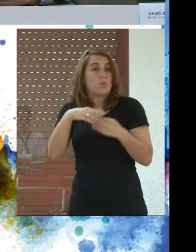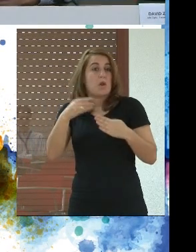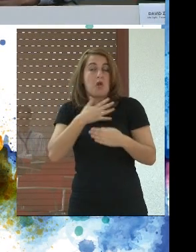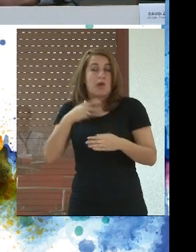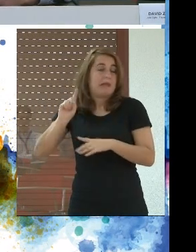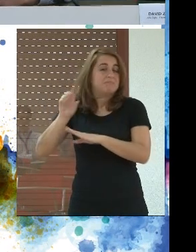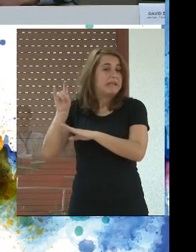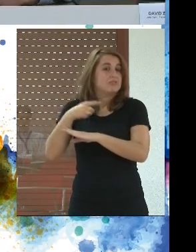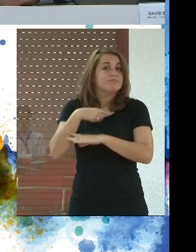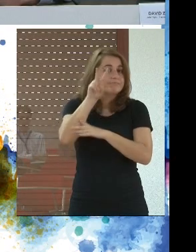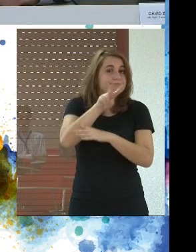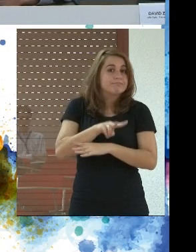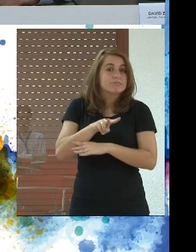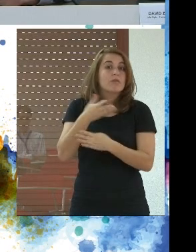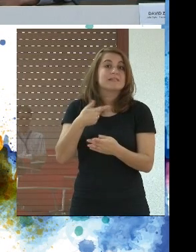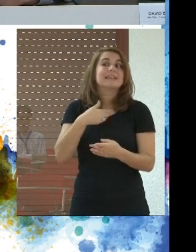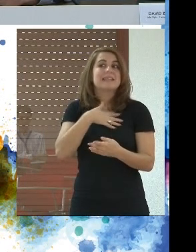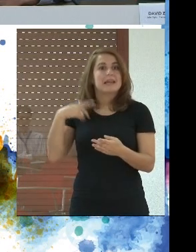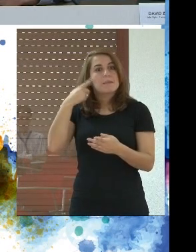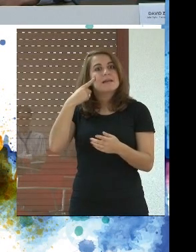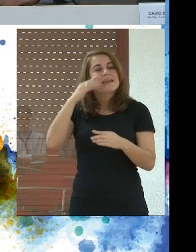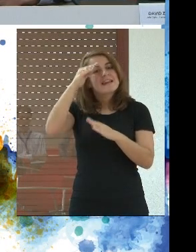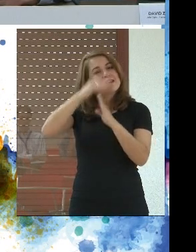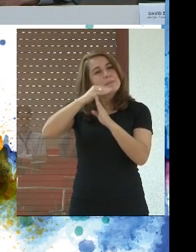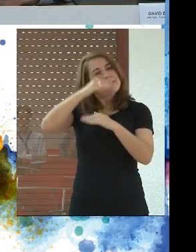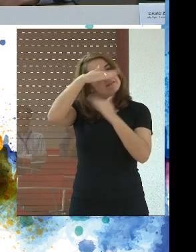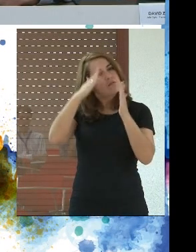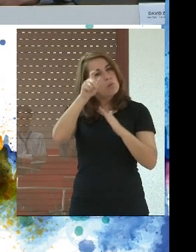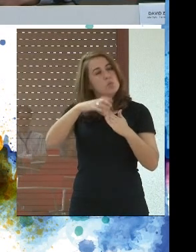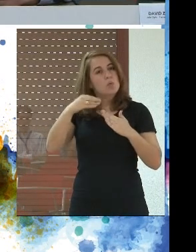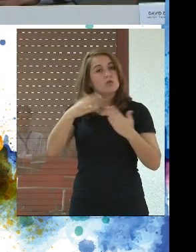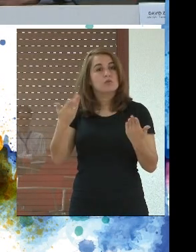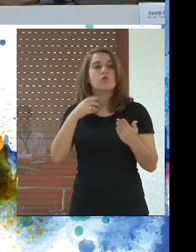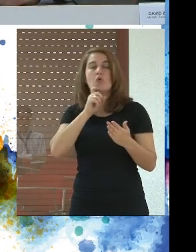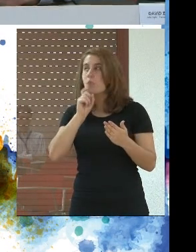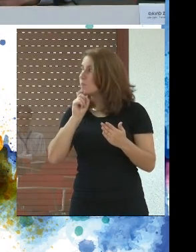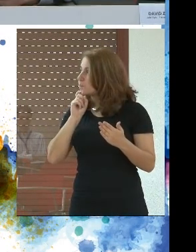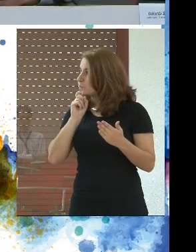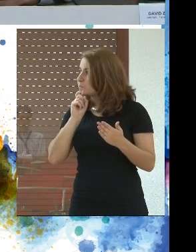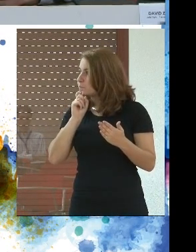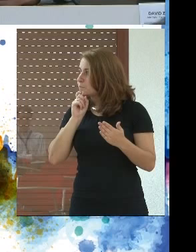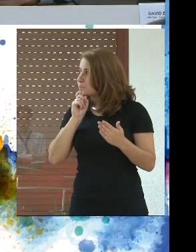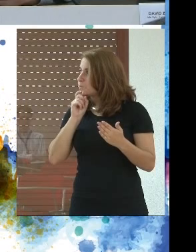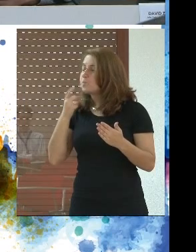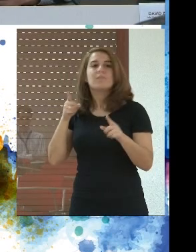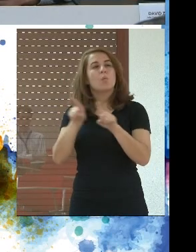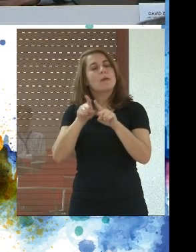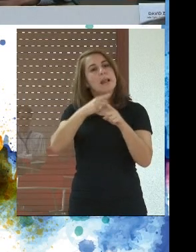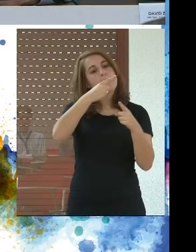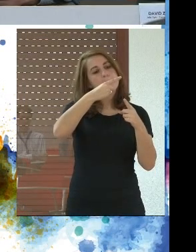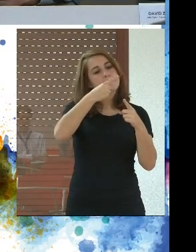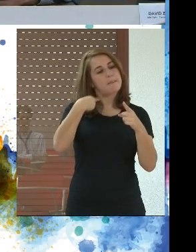them. So for this, we need to require the level of attention of the user, in this case, through a threshold. The threshold